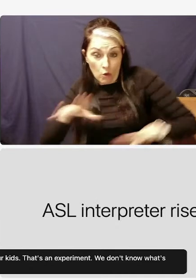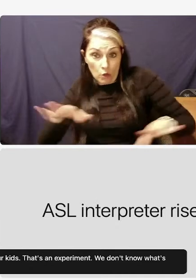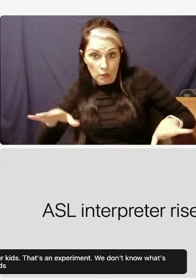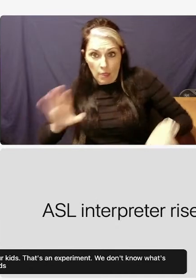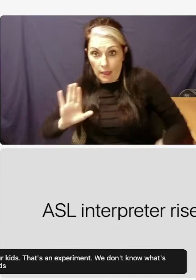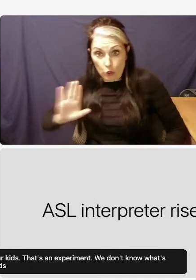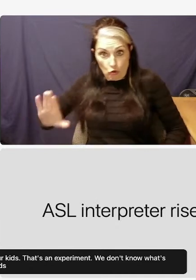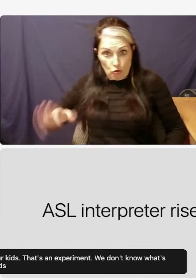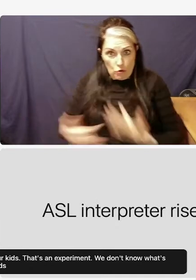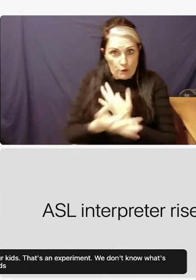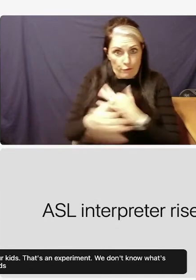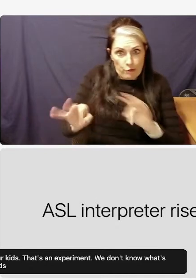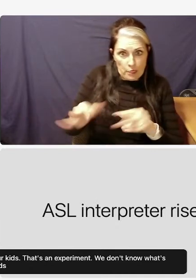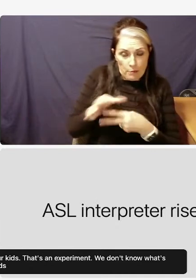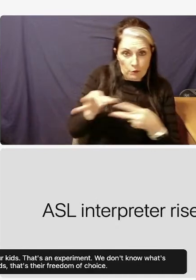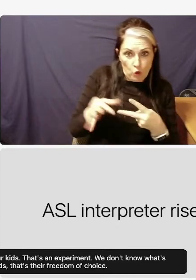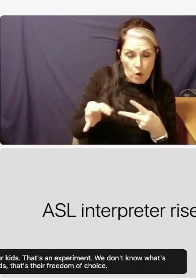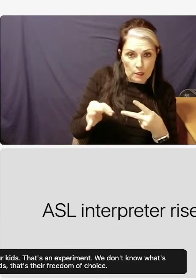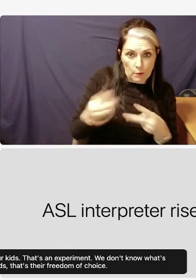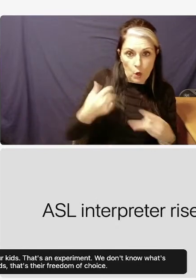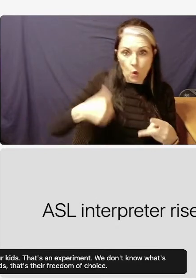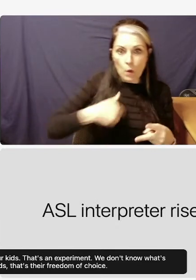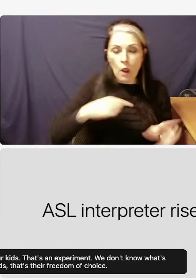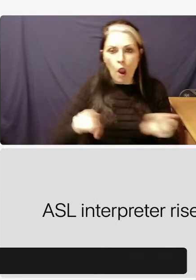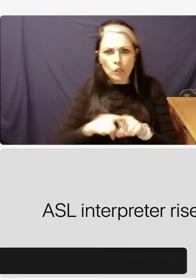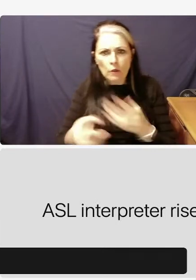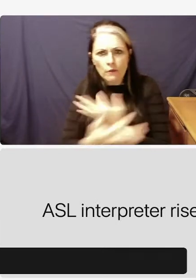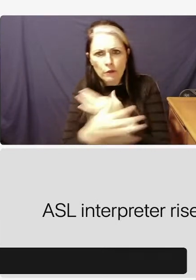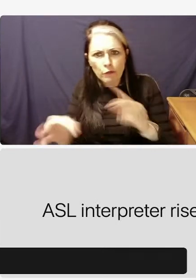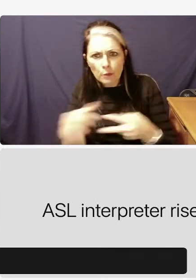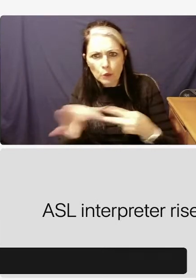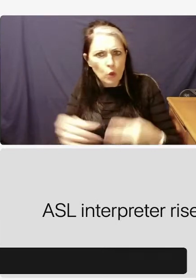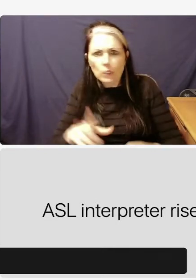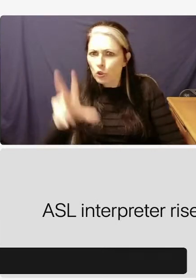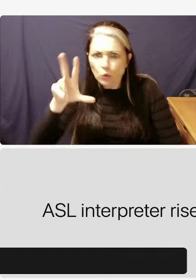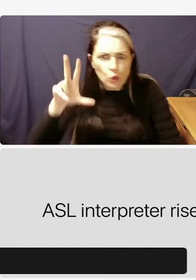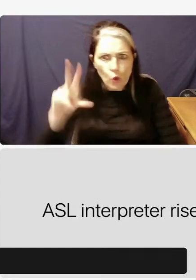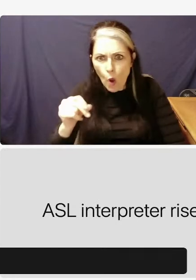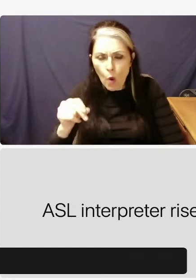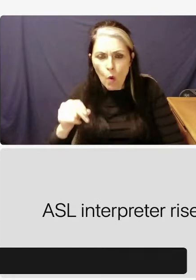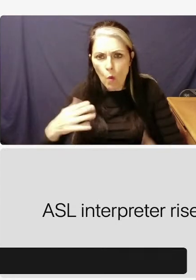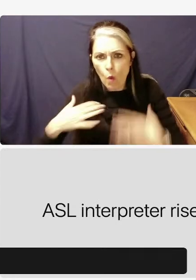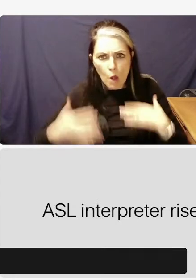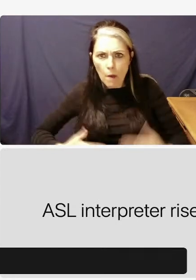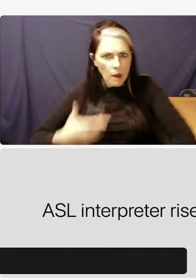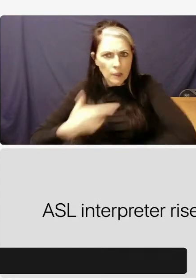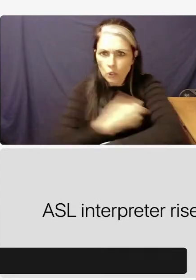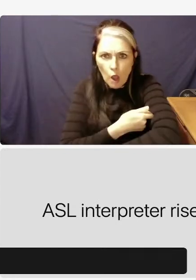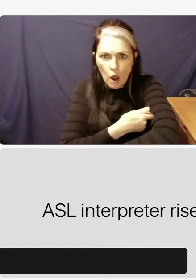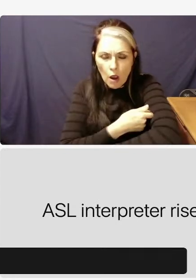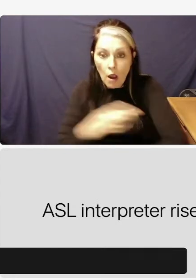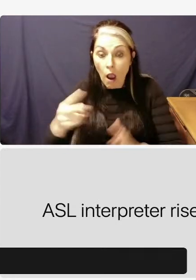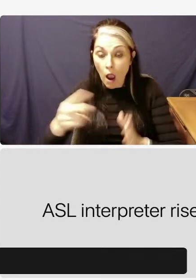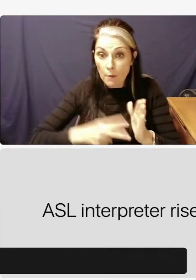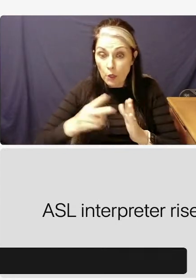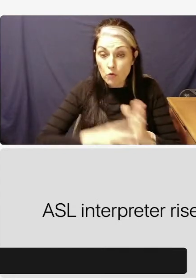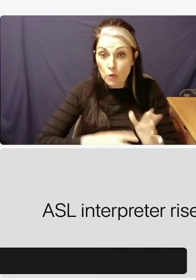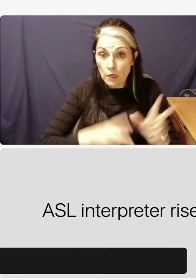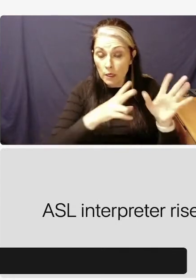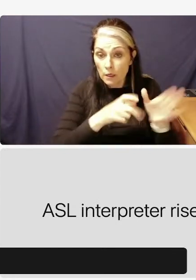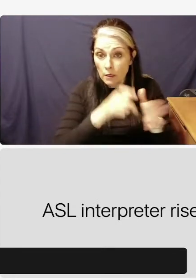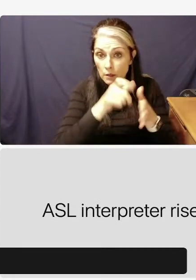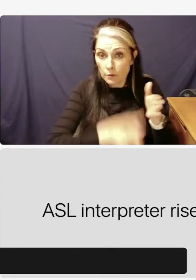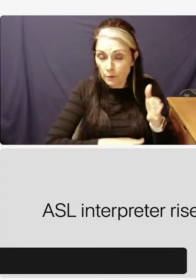their freedom of choice but we should also have the freedom of choice to not put into our bodies i'm going to read an excerpt from the